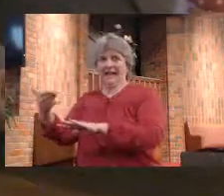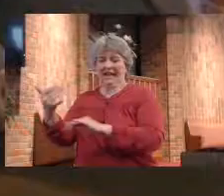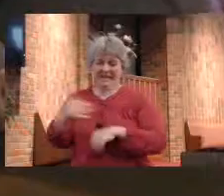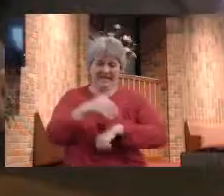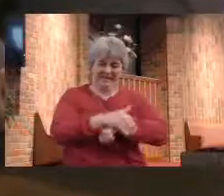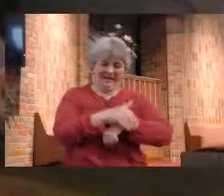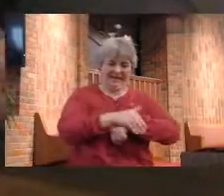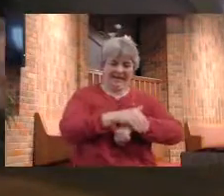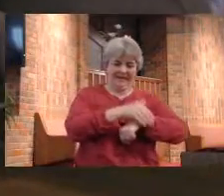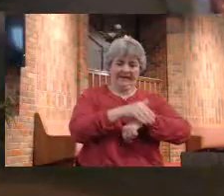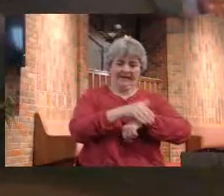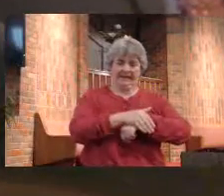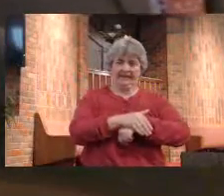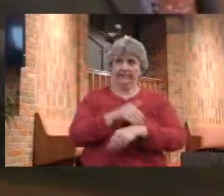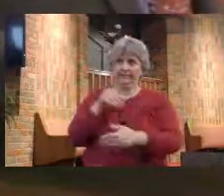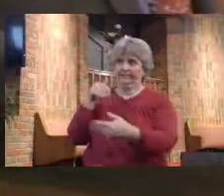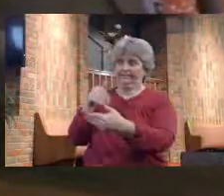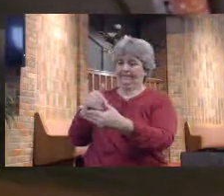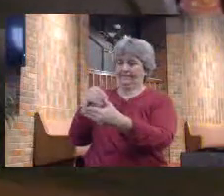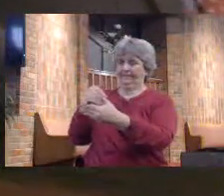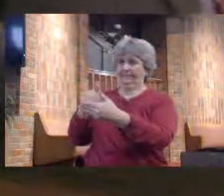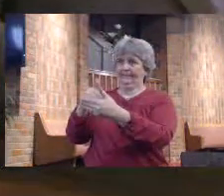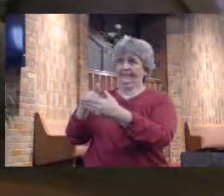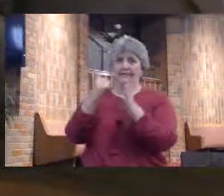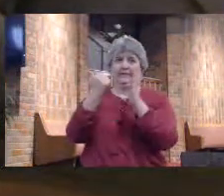The crucifixion is coming.